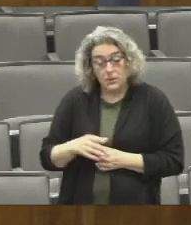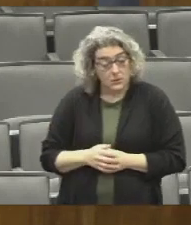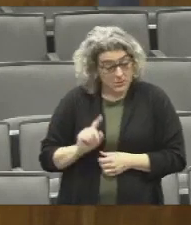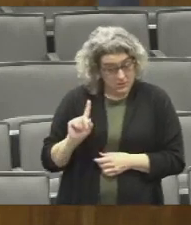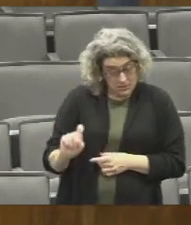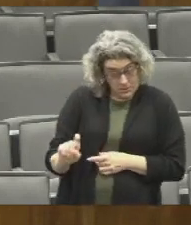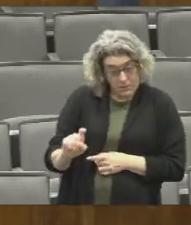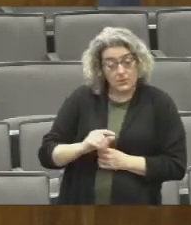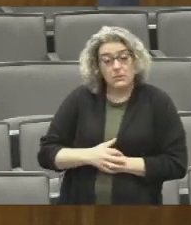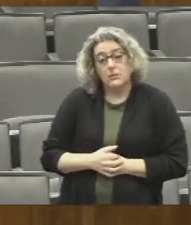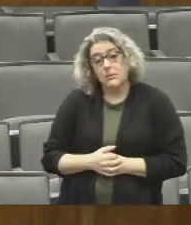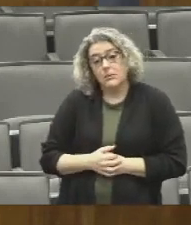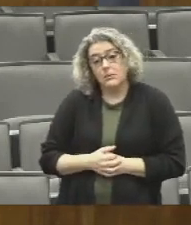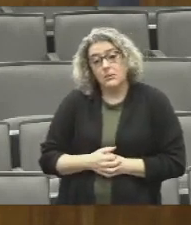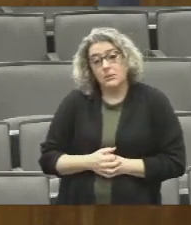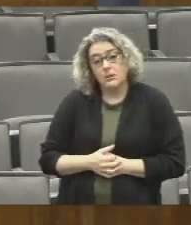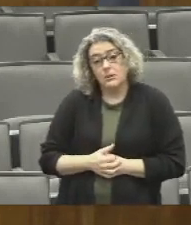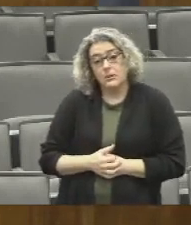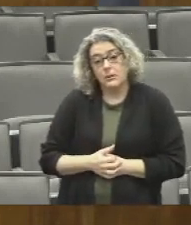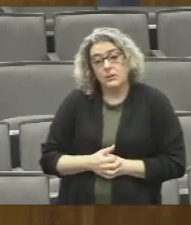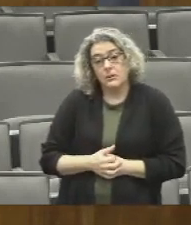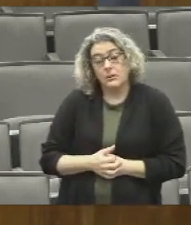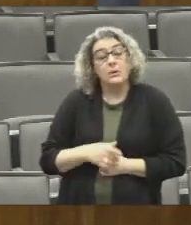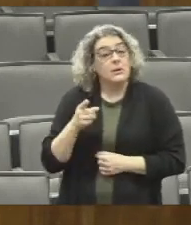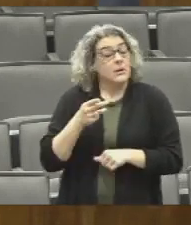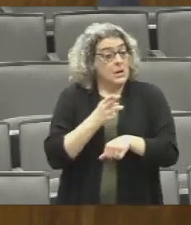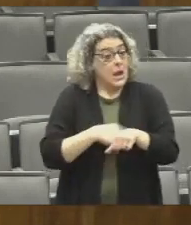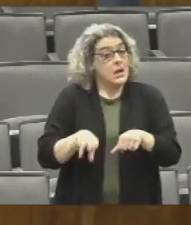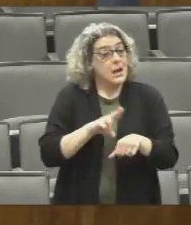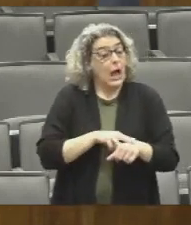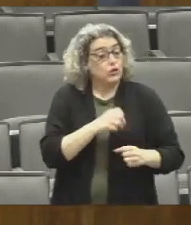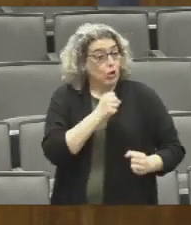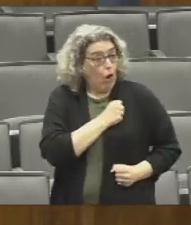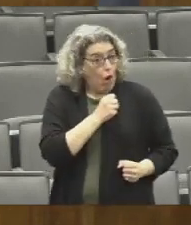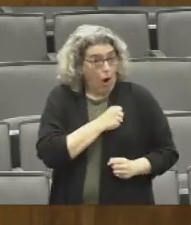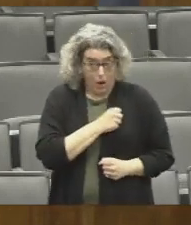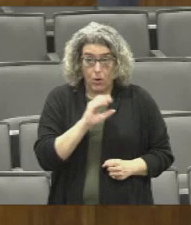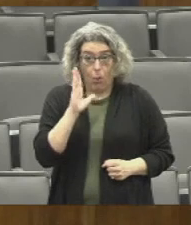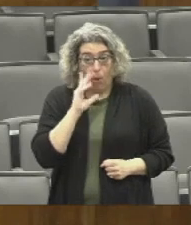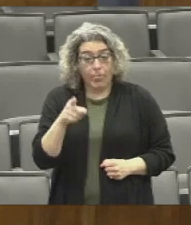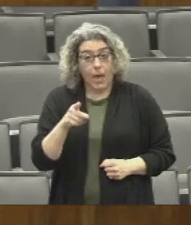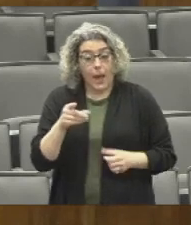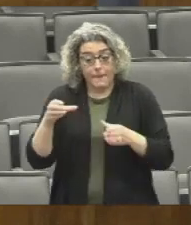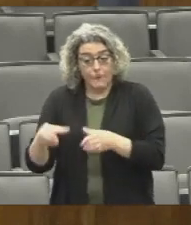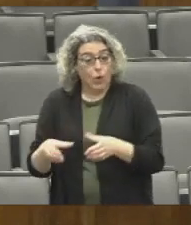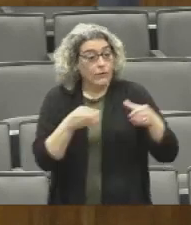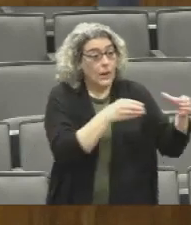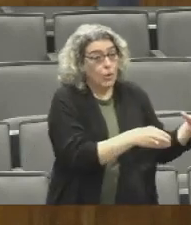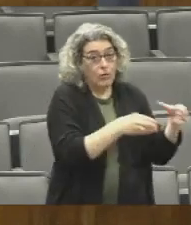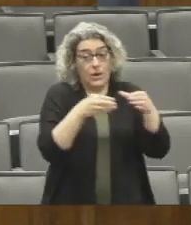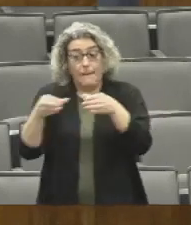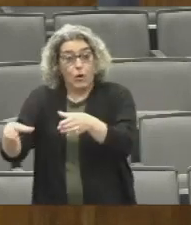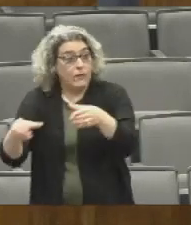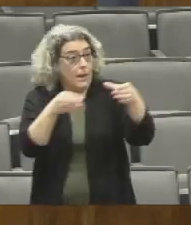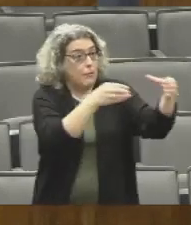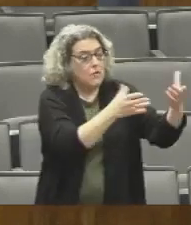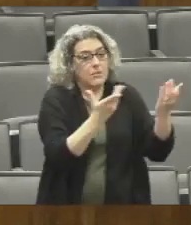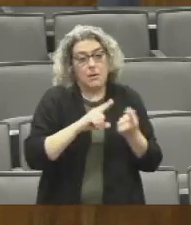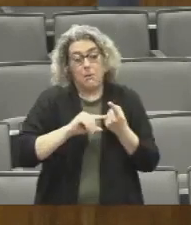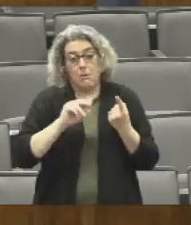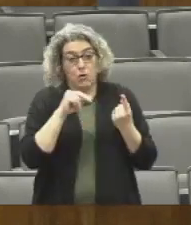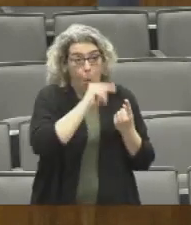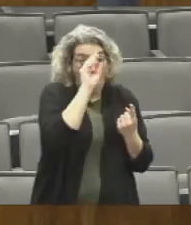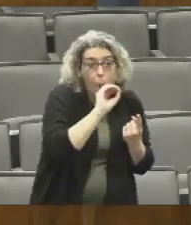planning to also maybe move the National Guard around town, maybe North Omaha area or Bellevue